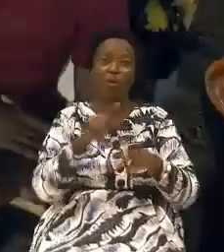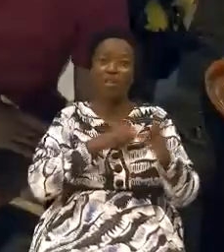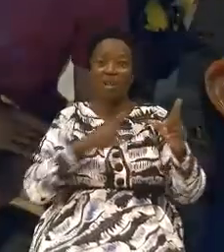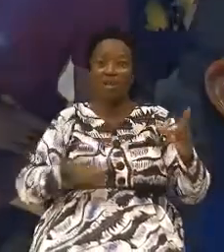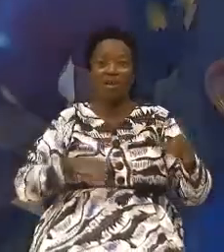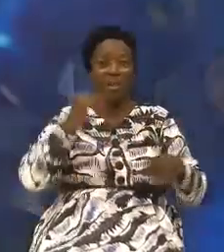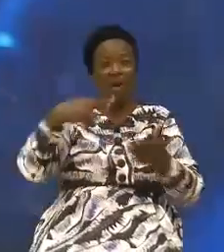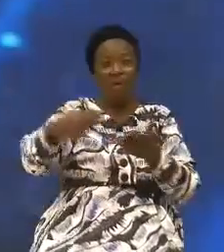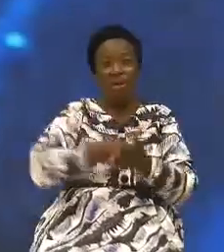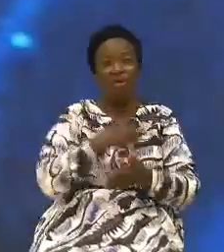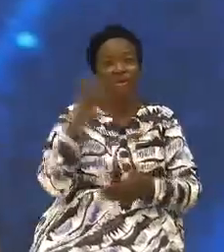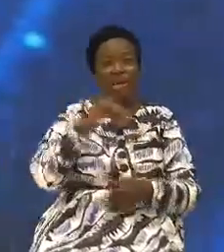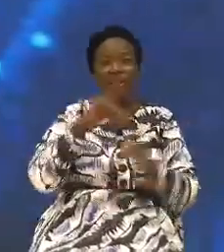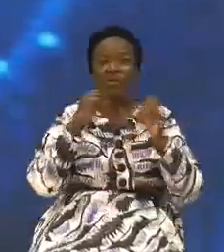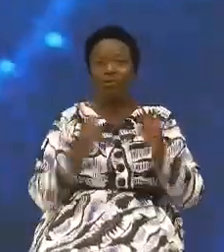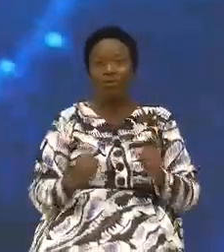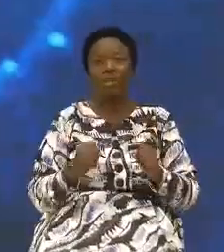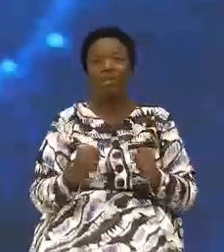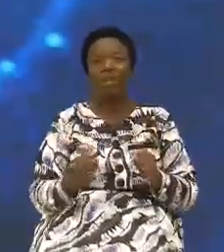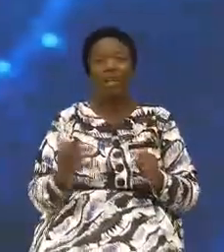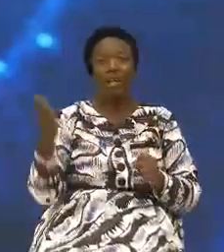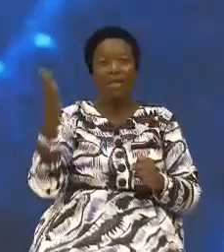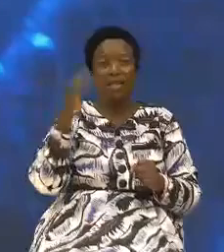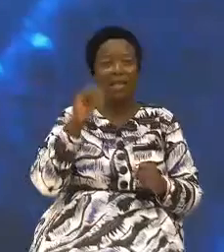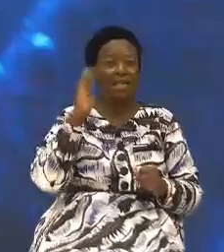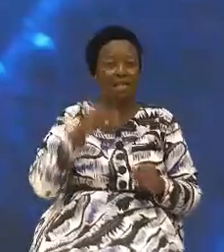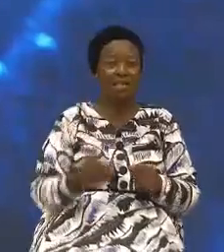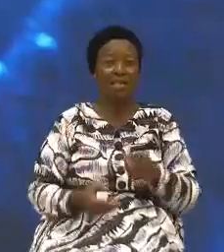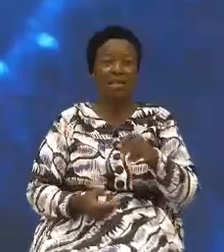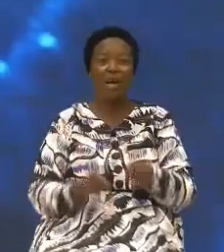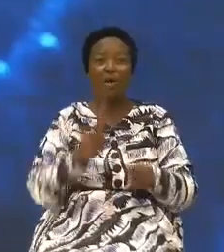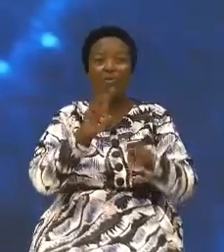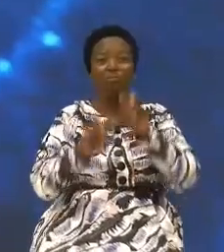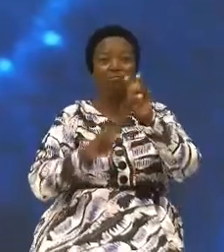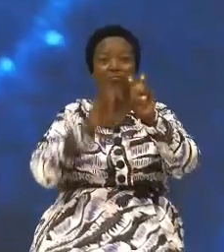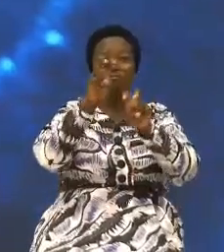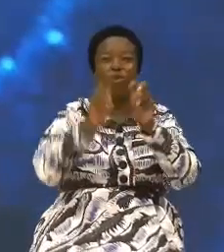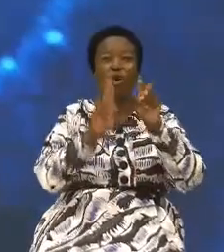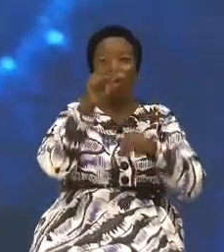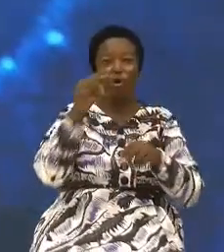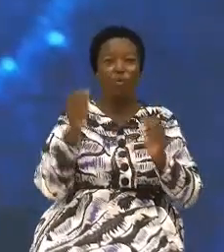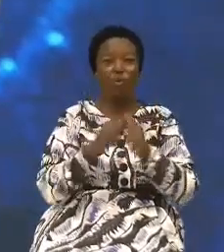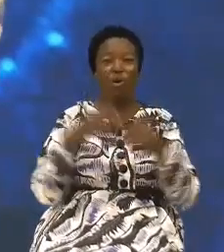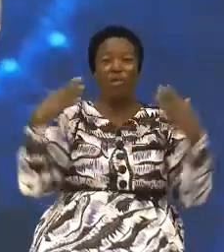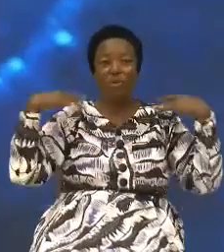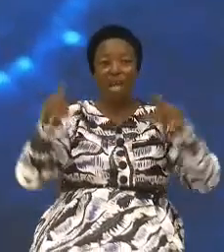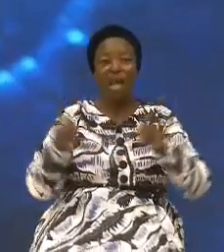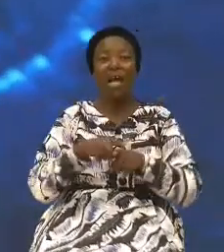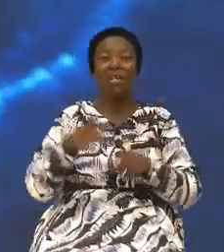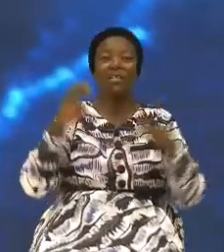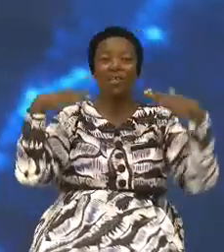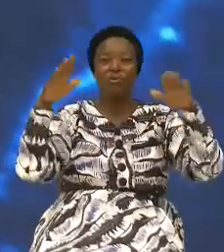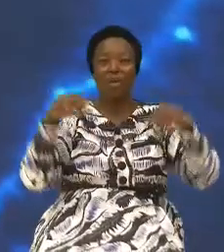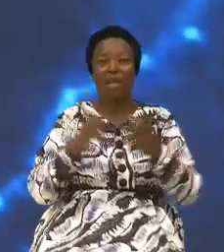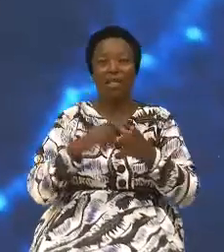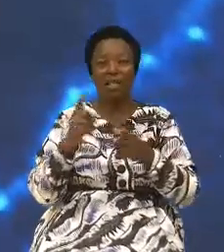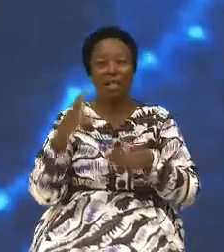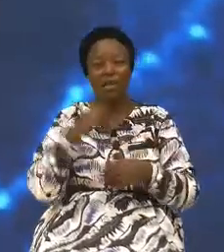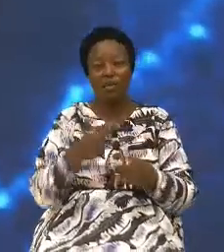their strength. They shall mount up with wings as eagles. They shall